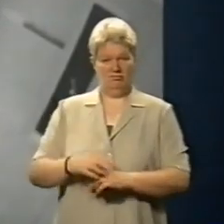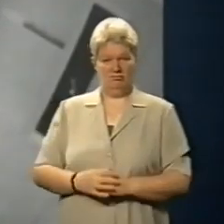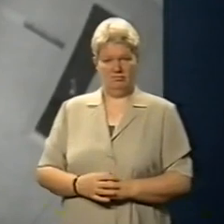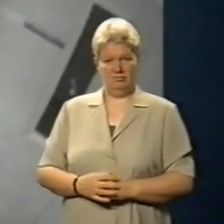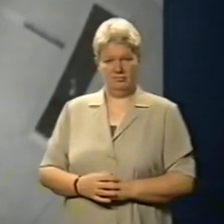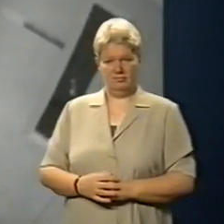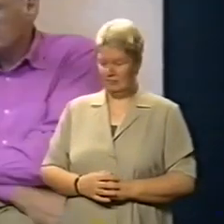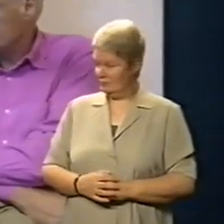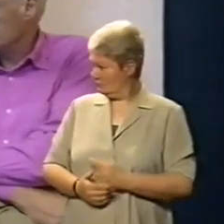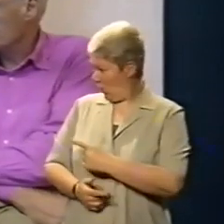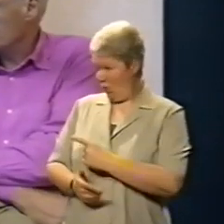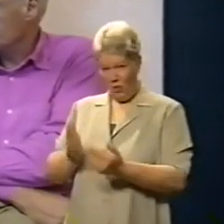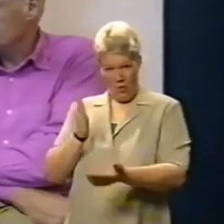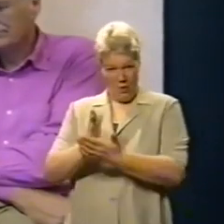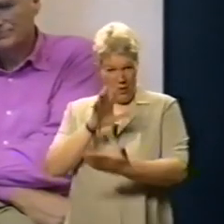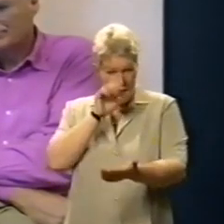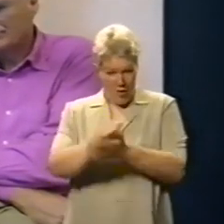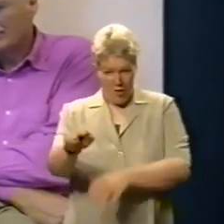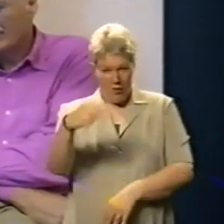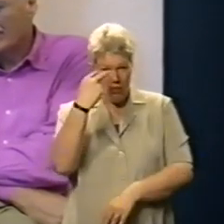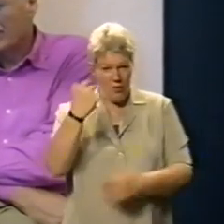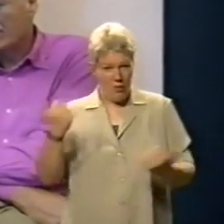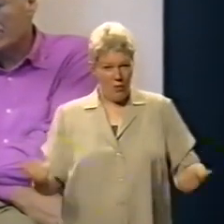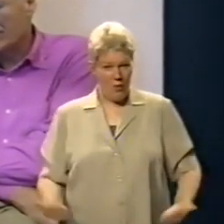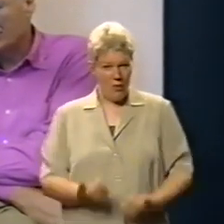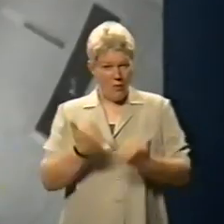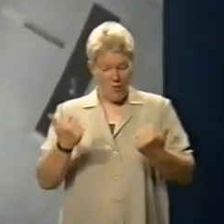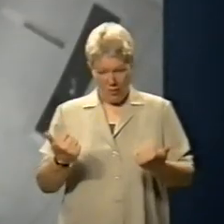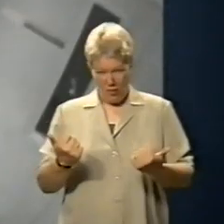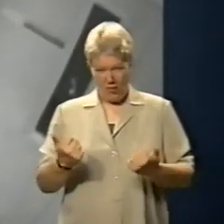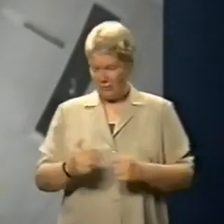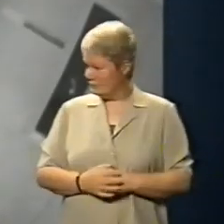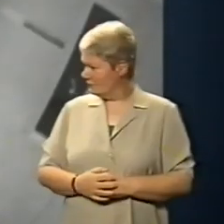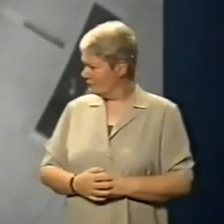Oh, he looked at the camera, didn't he? Absolutely, without a shadow of doubt. No question.